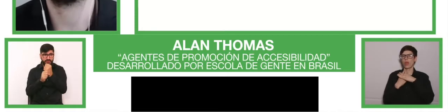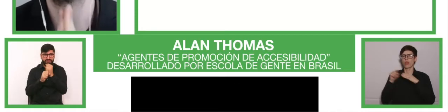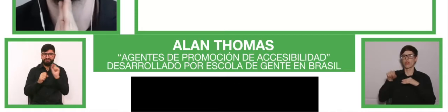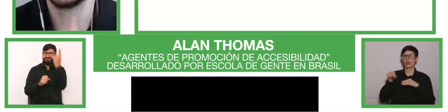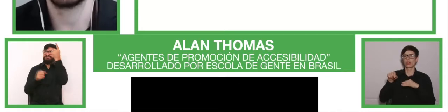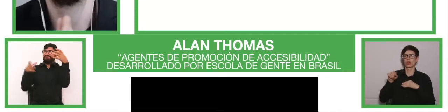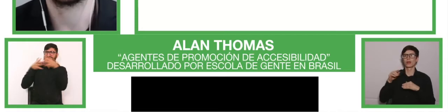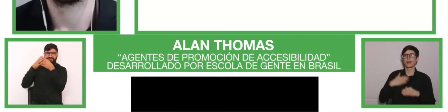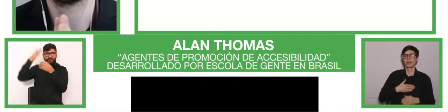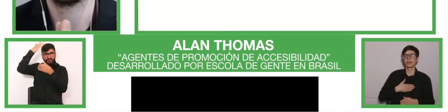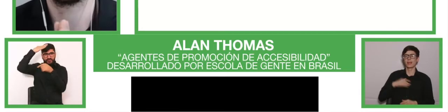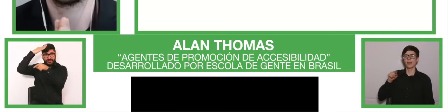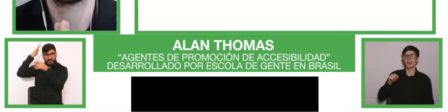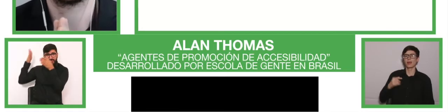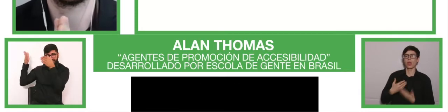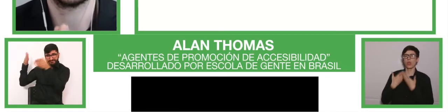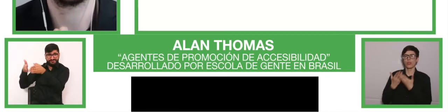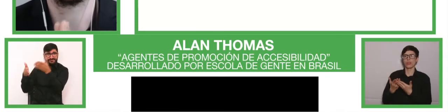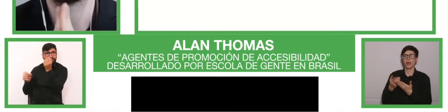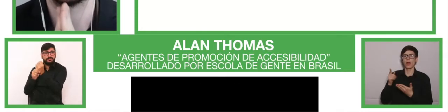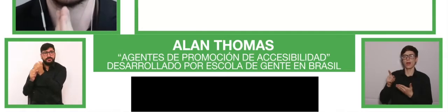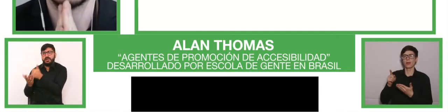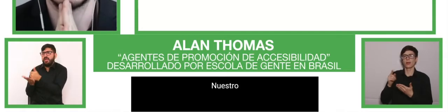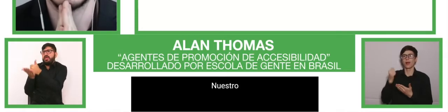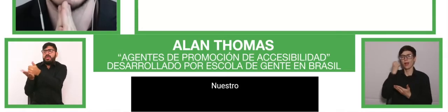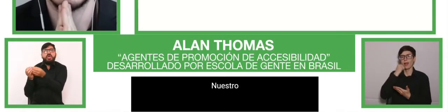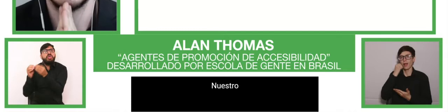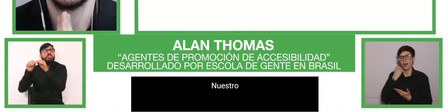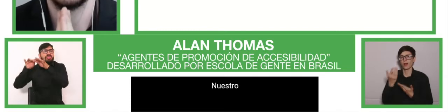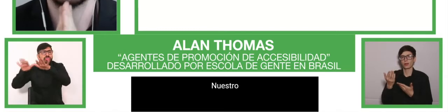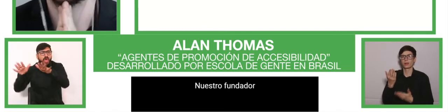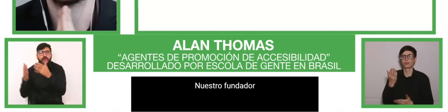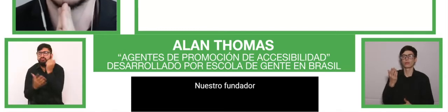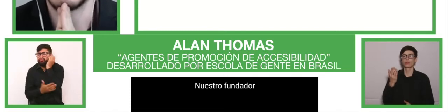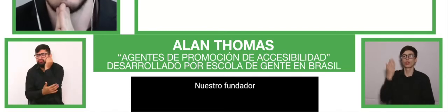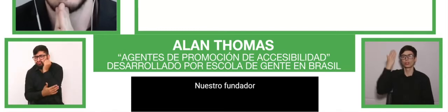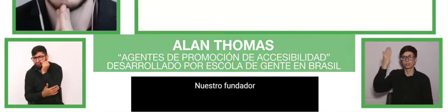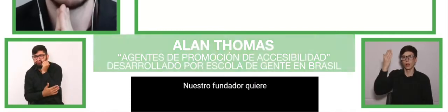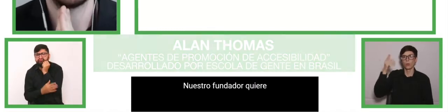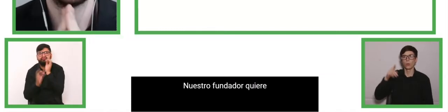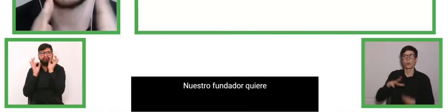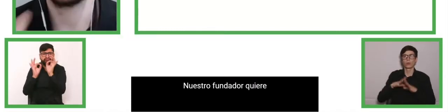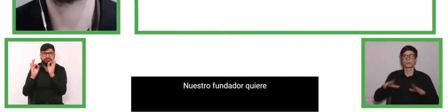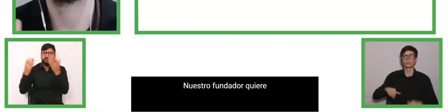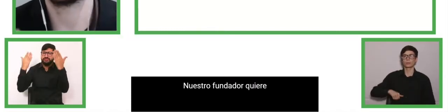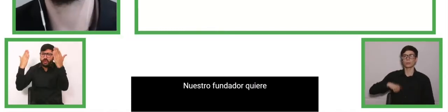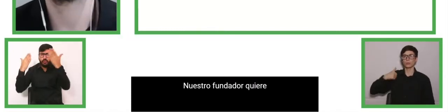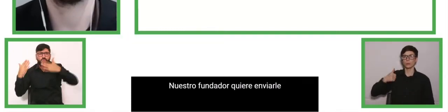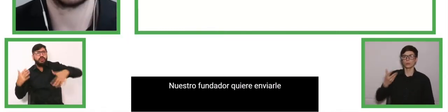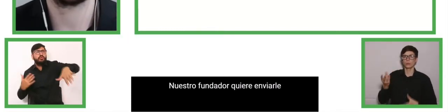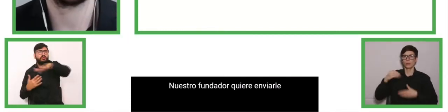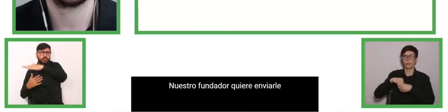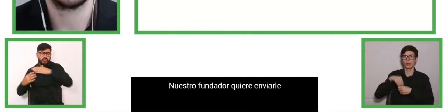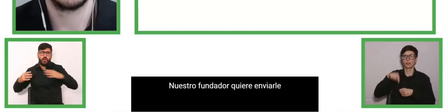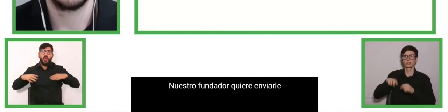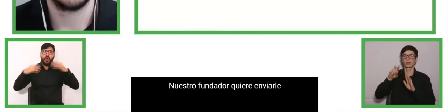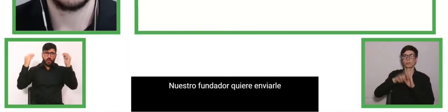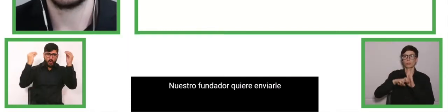very, very proud of Zero Project's expansion to Latin America. Thank you so much for having